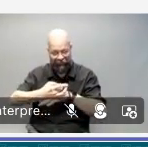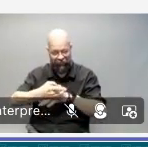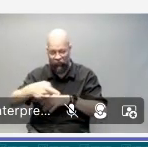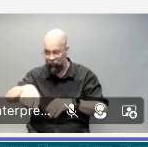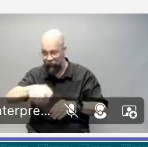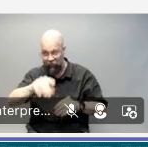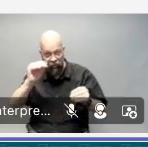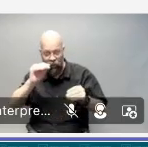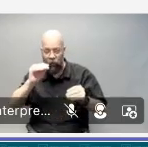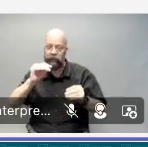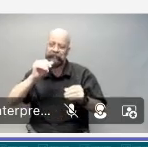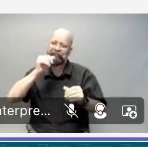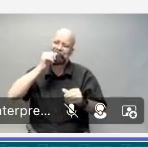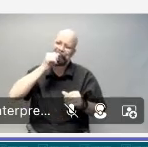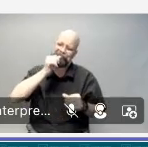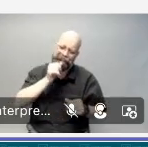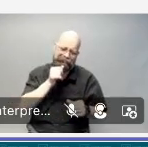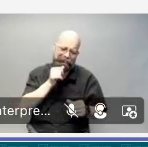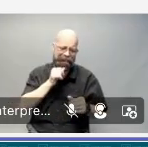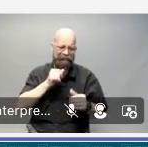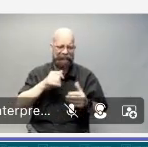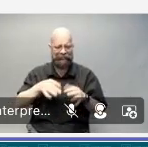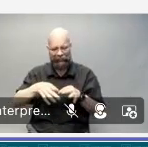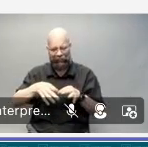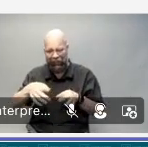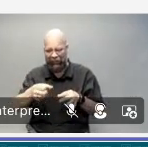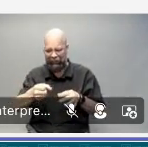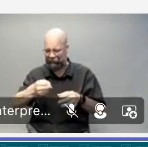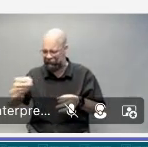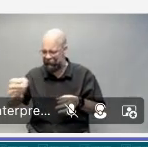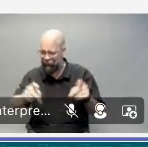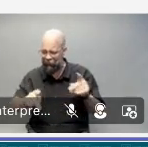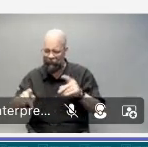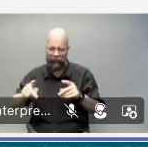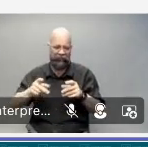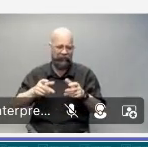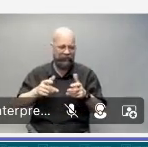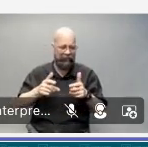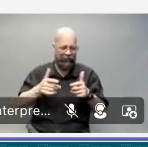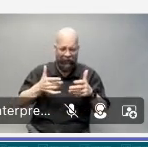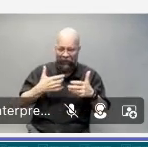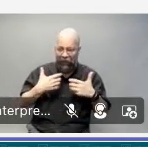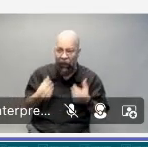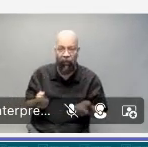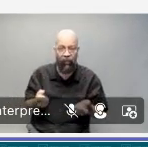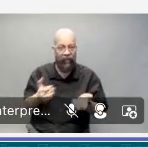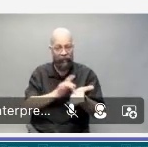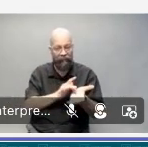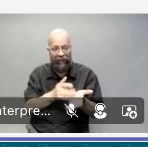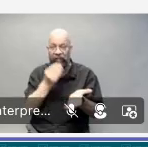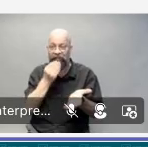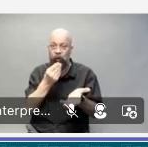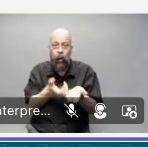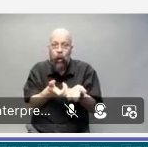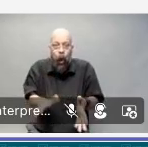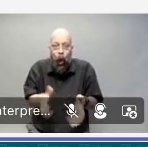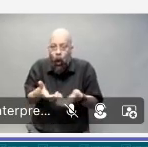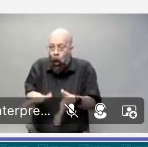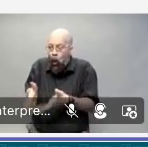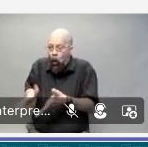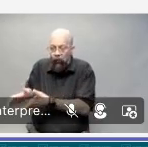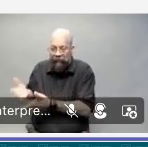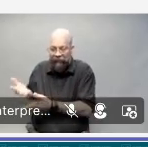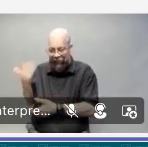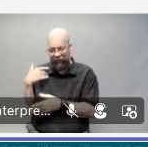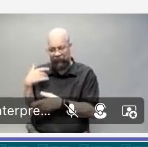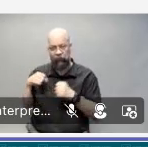of the severe misery and havoc of displaced residents, nor the losses of health, meds, food that was inflicted on so many residents last winter by